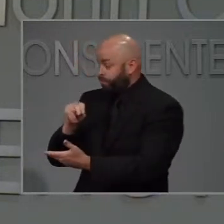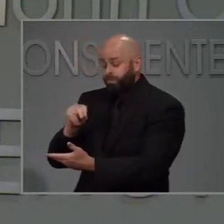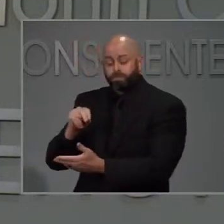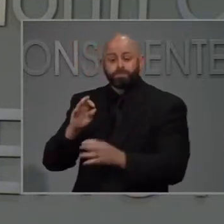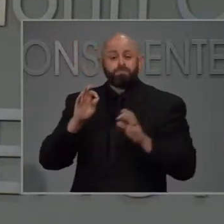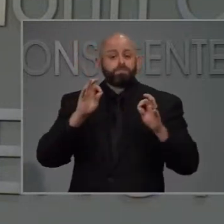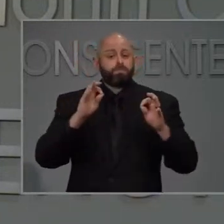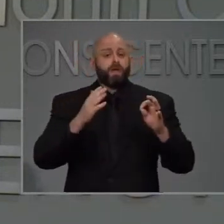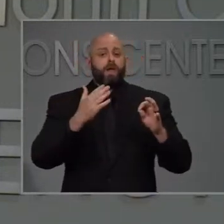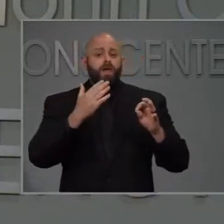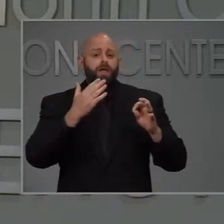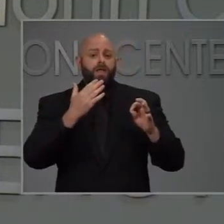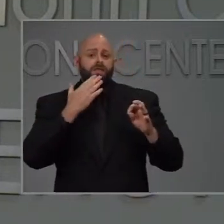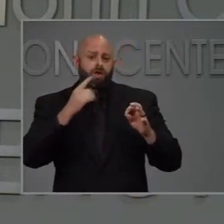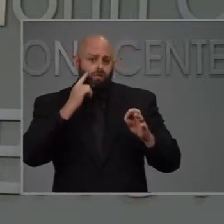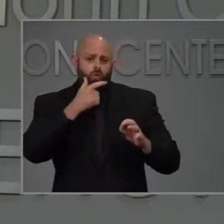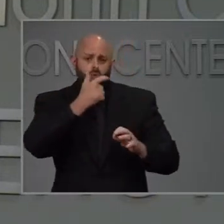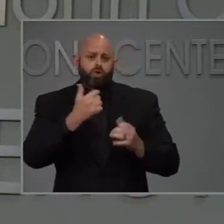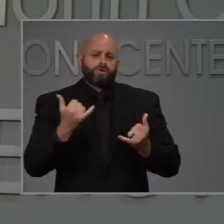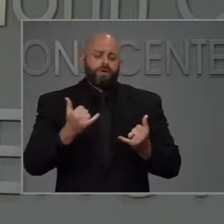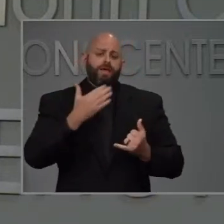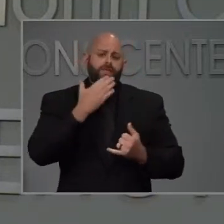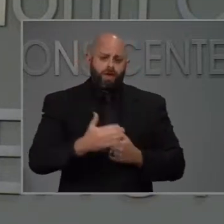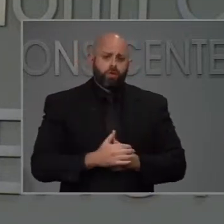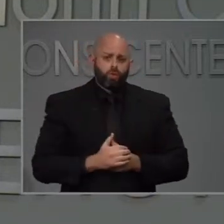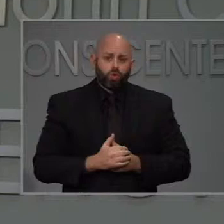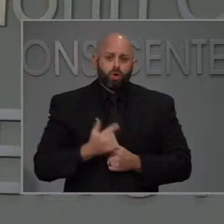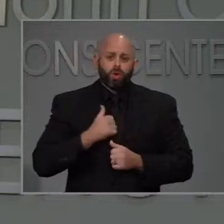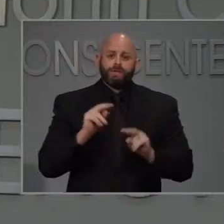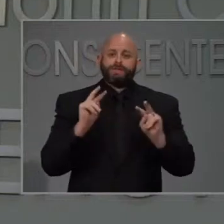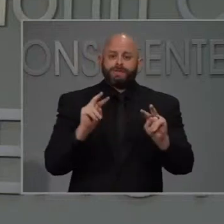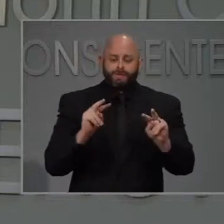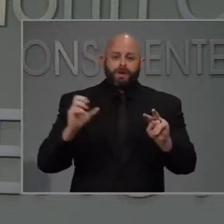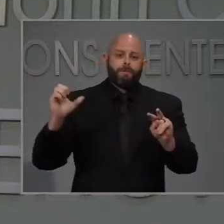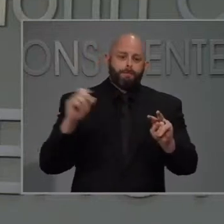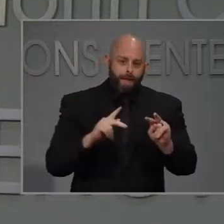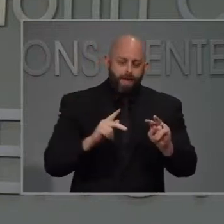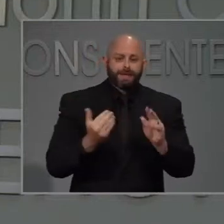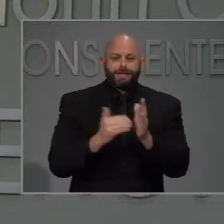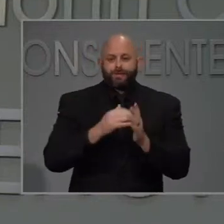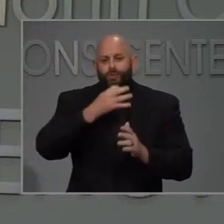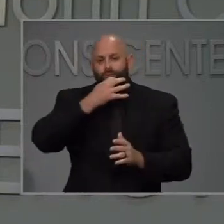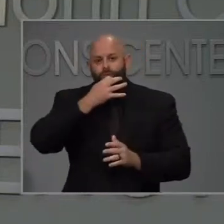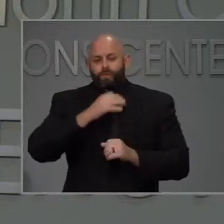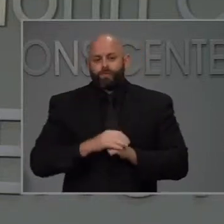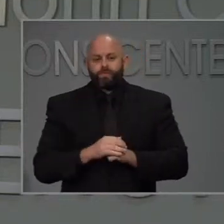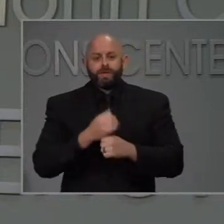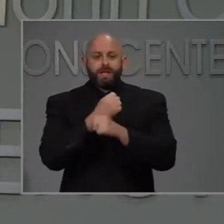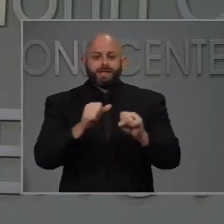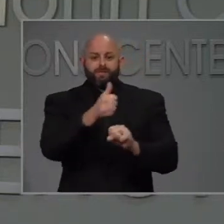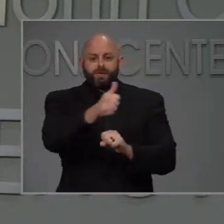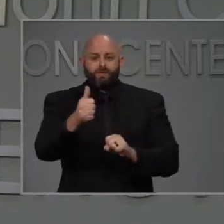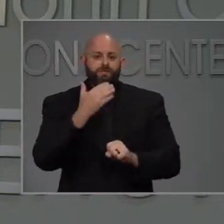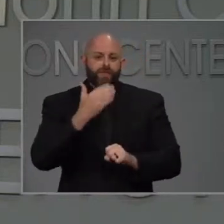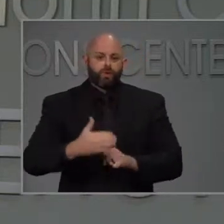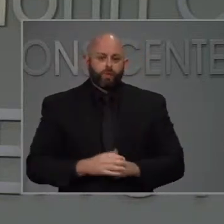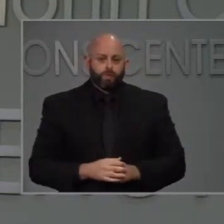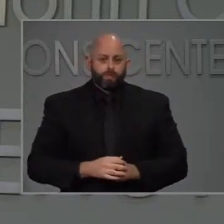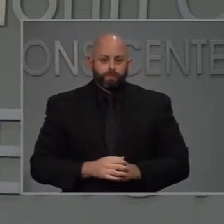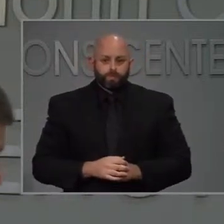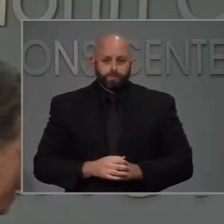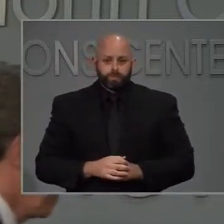guys for tuning in with us today. We look forward to being back soon. Stay safe, everybody. Thank you.